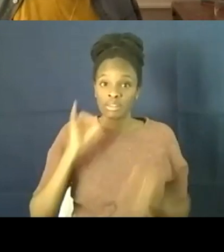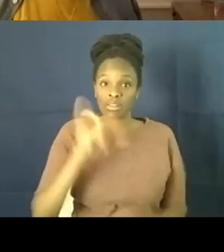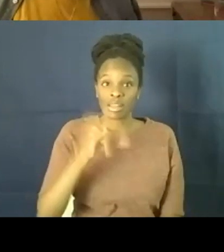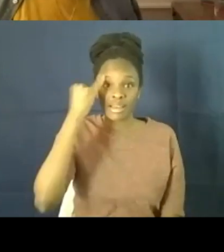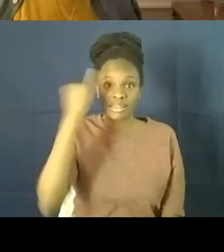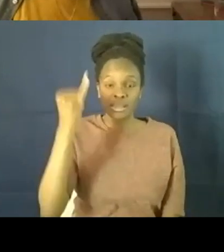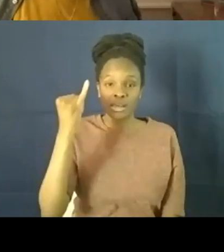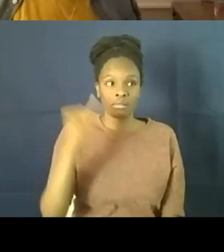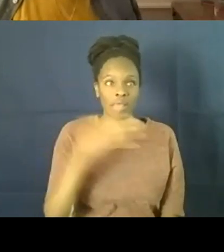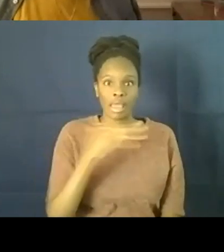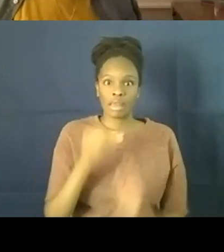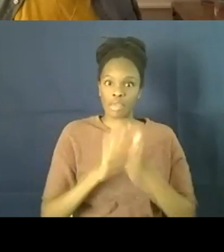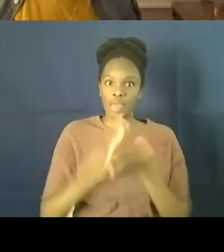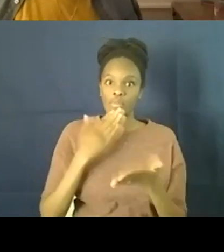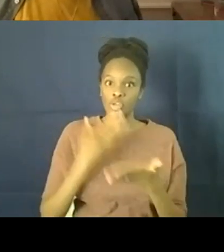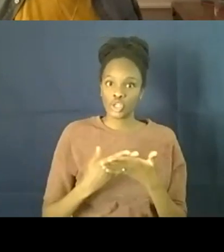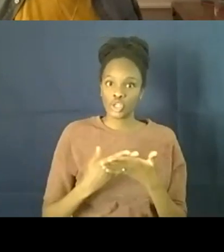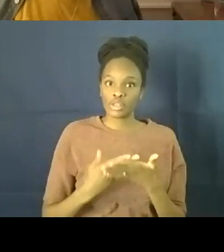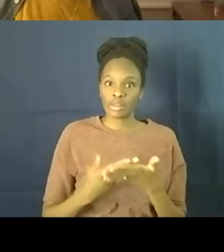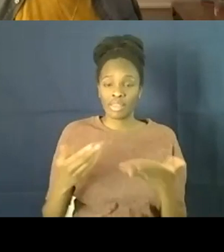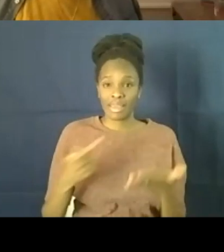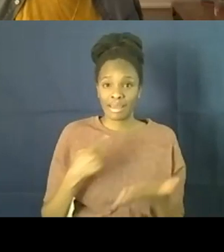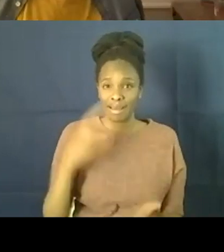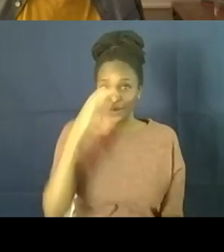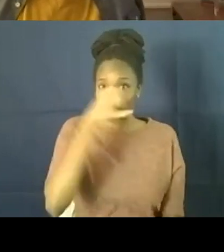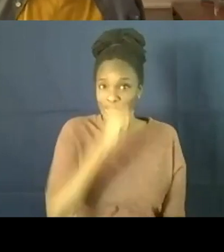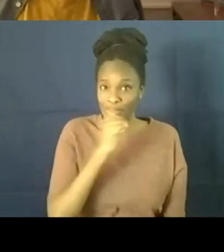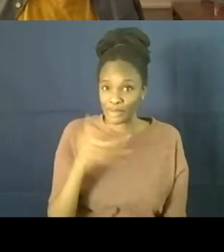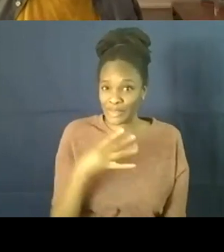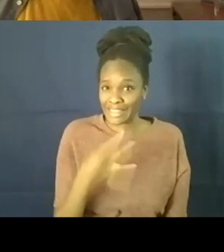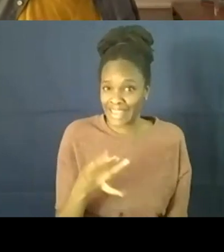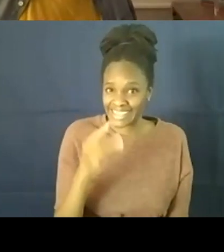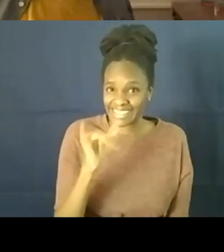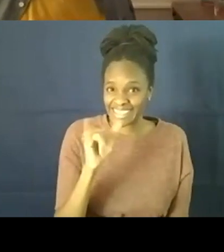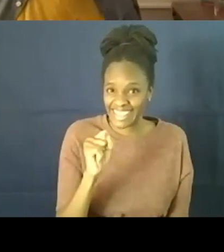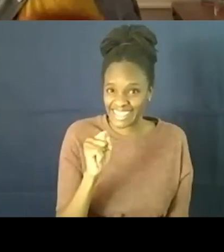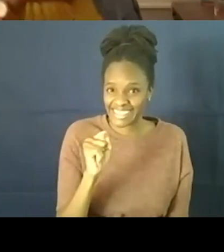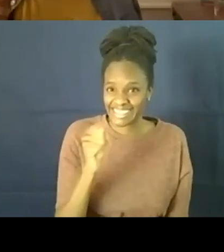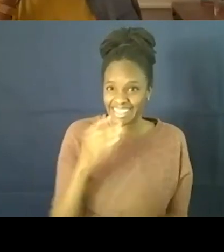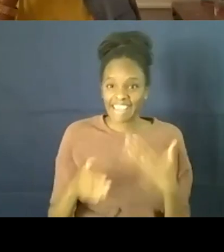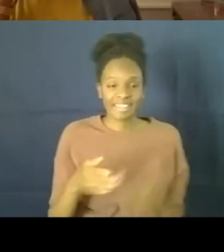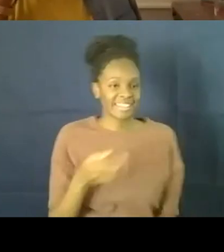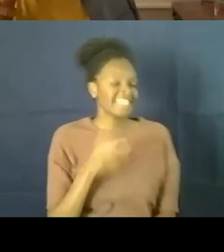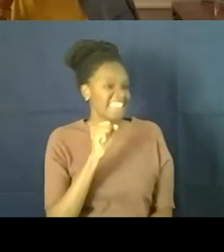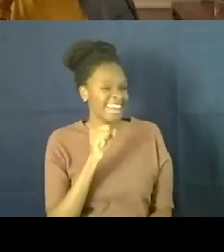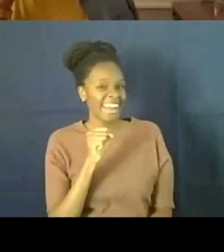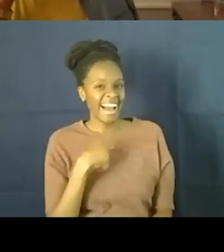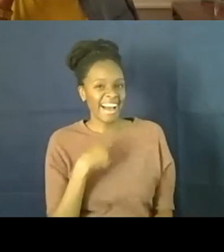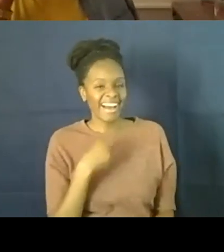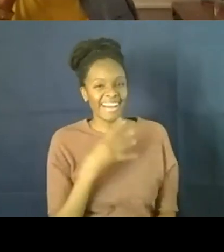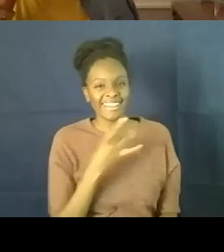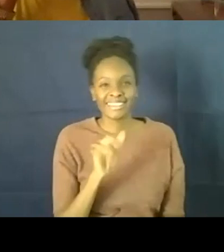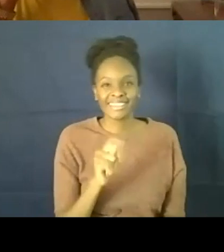turned out to be a good thing. Like, I assume you liked it in the end. I was into it. But you, even